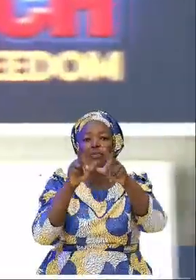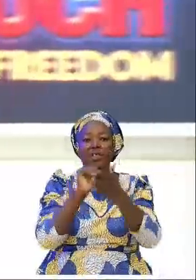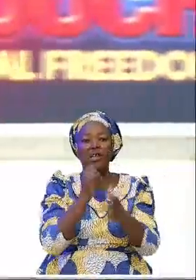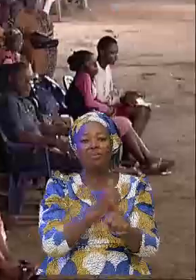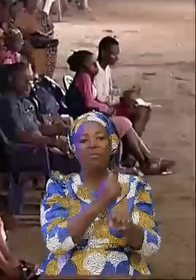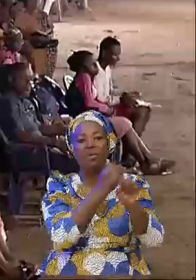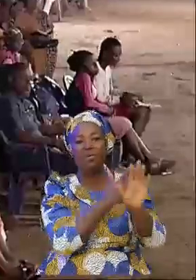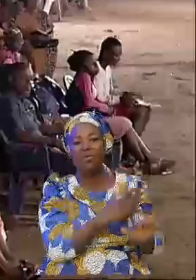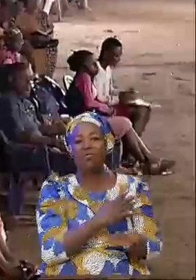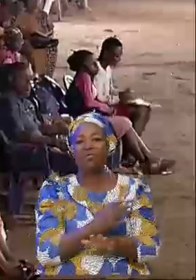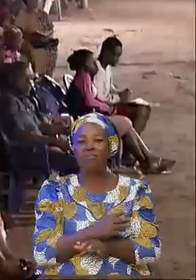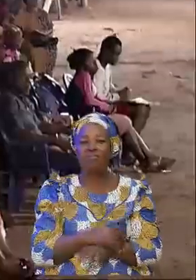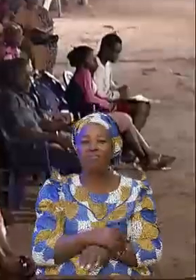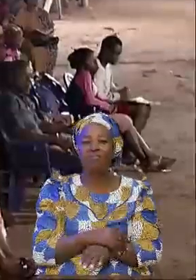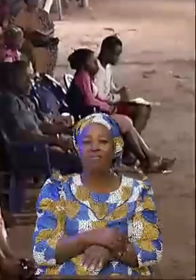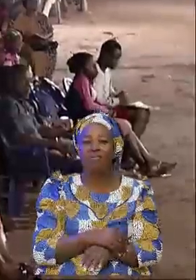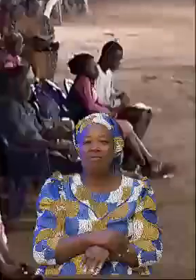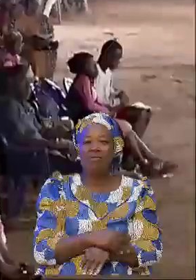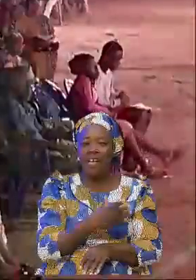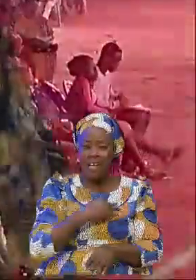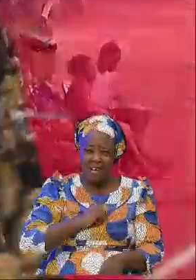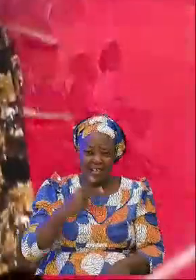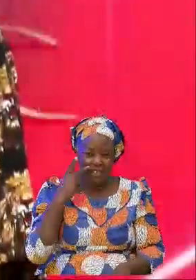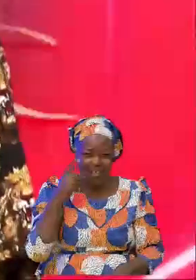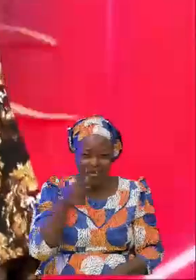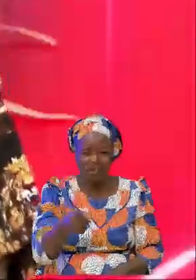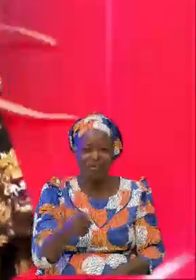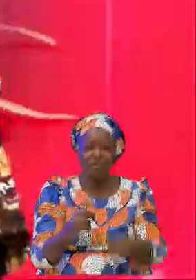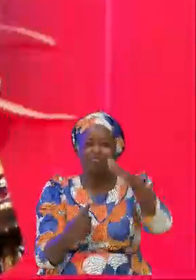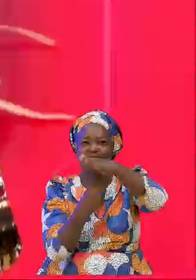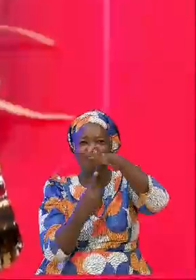eyes and run and climb that mountain.